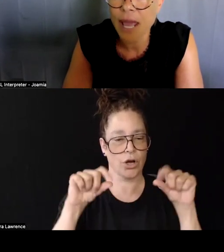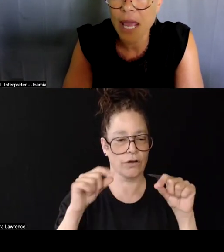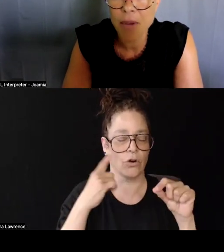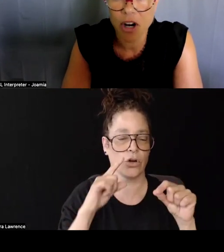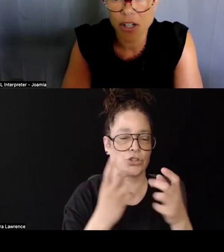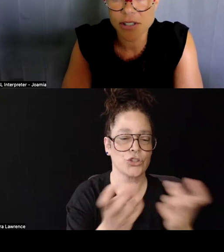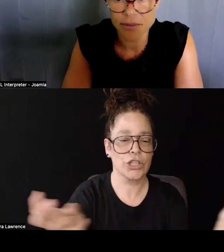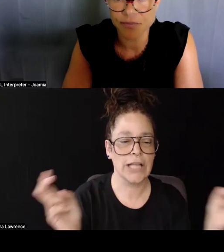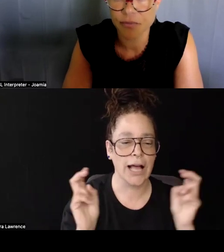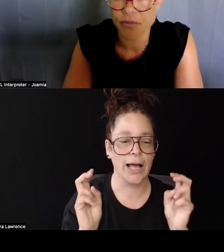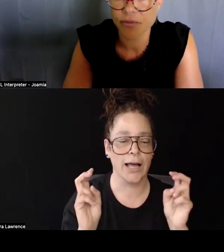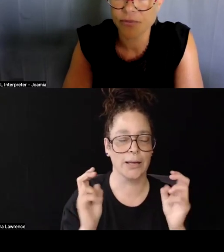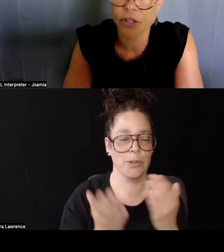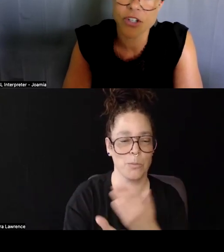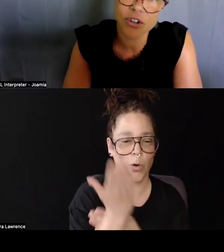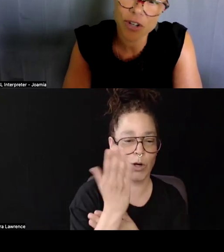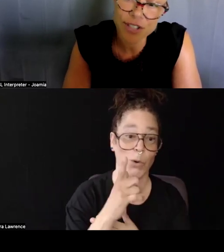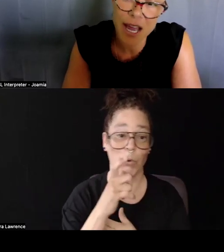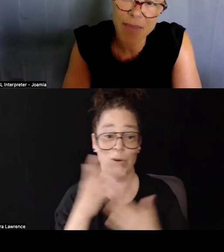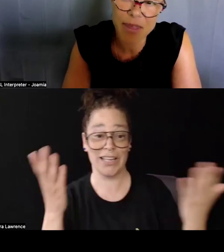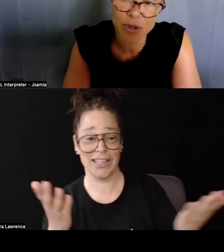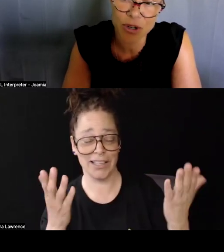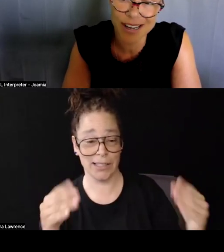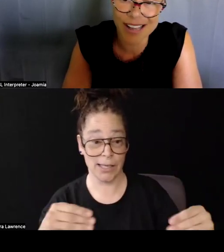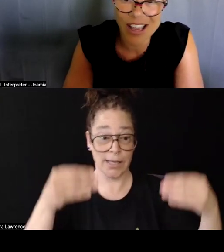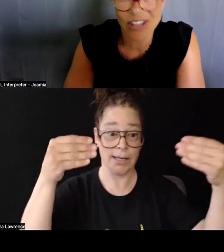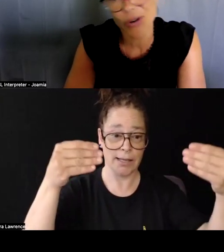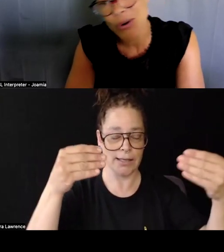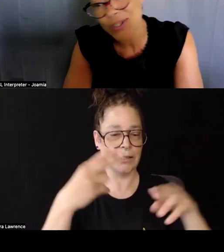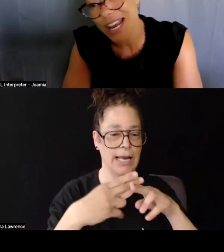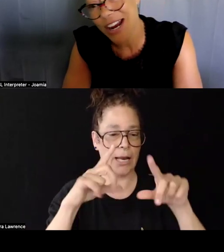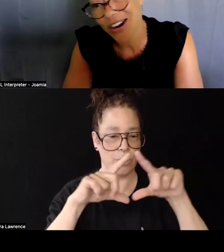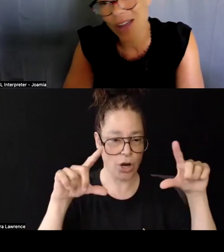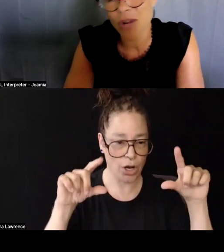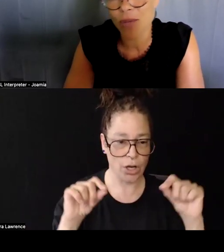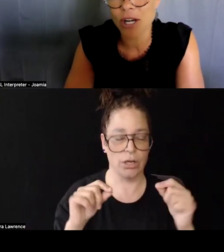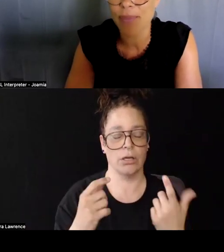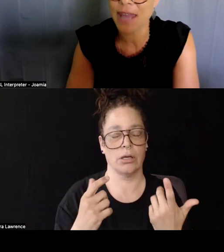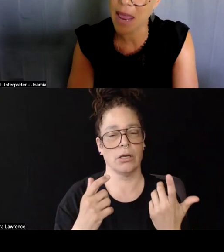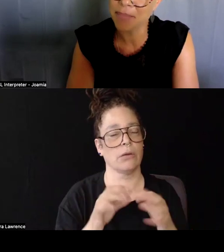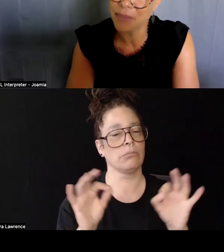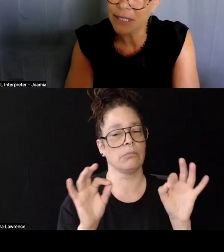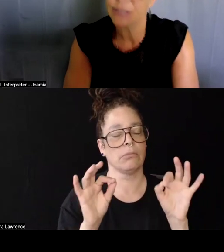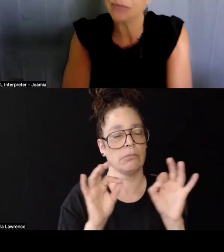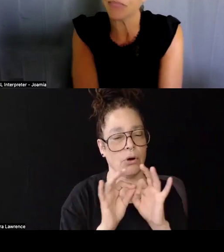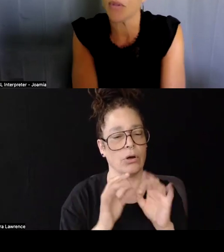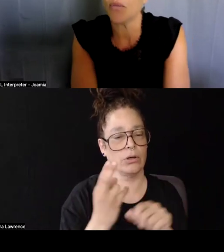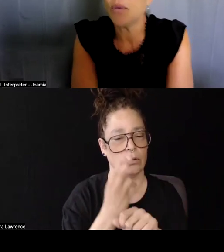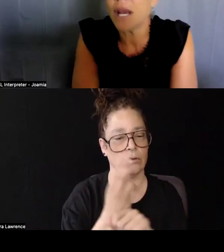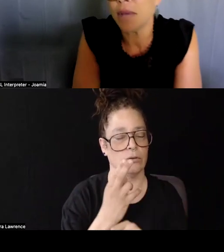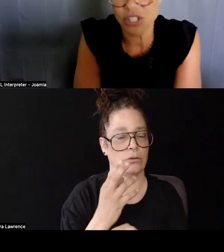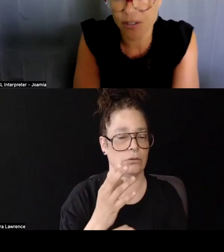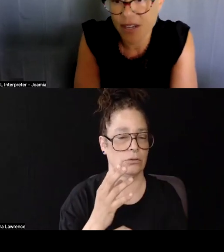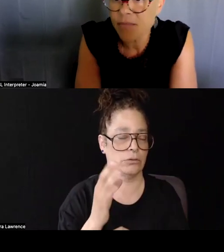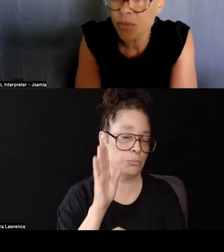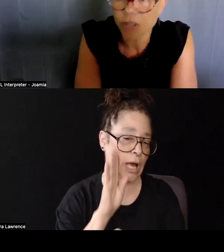For name cards, for circle time in the morning, who's here, and we put up the name. We want